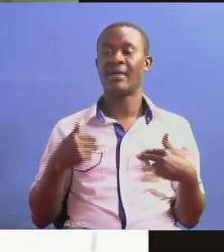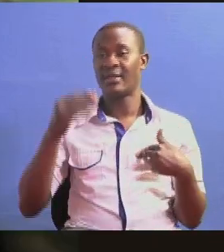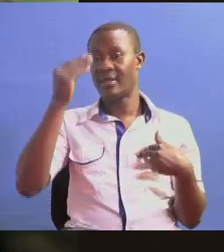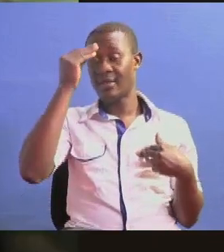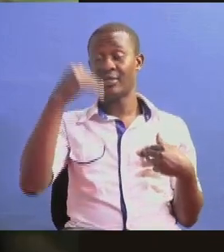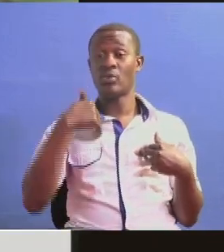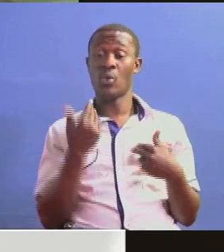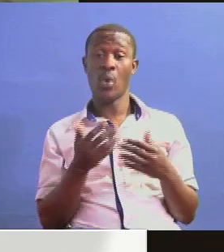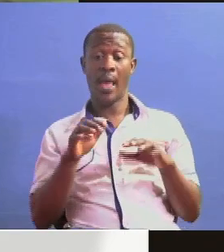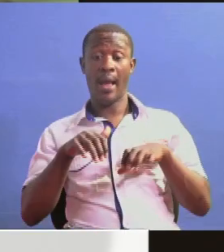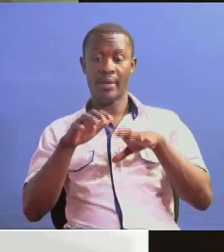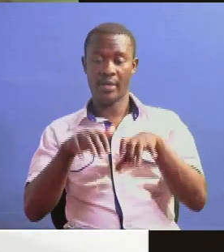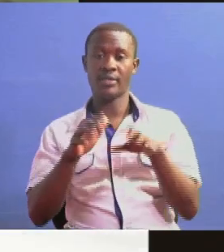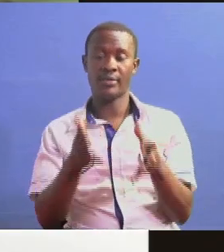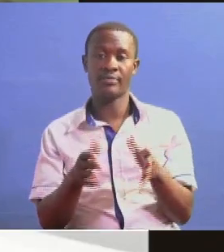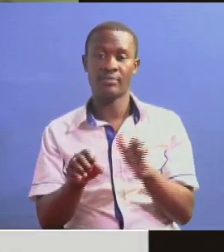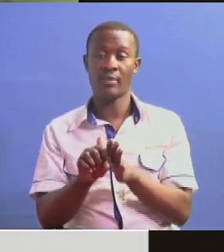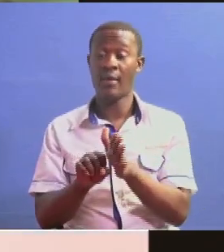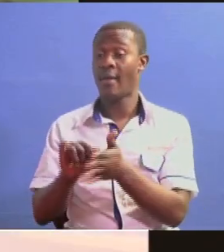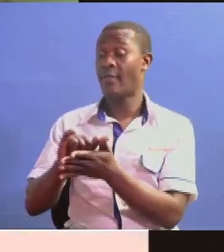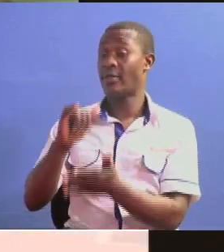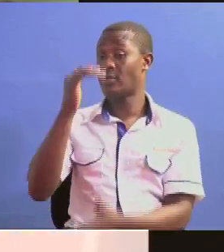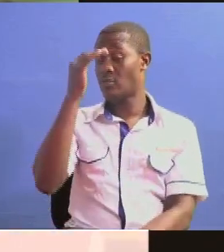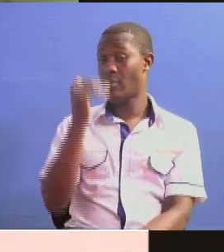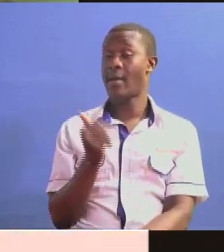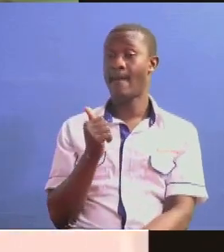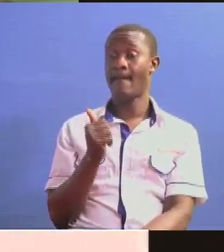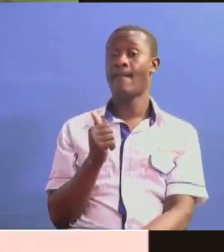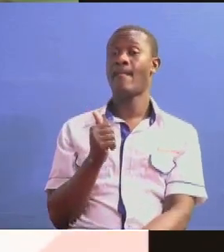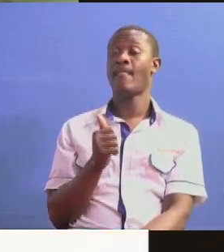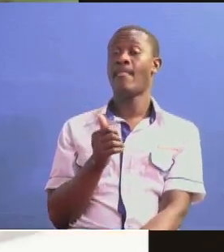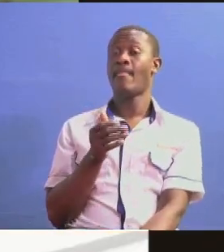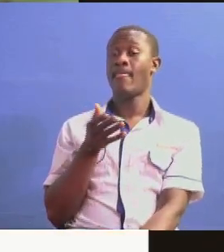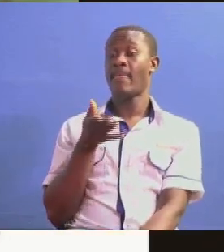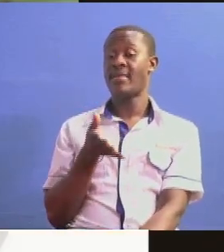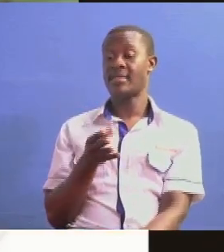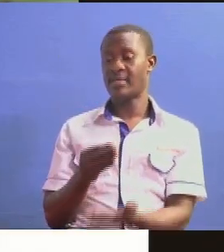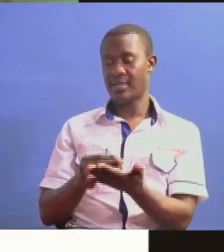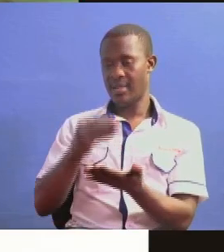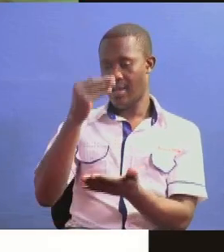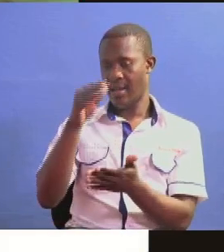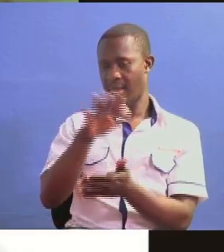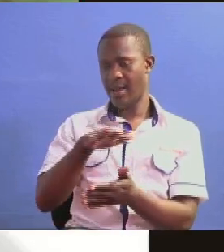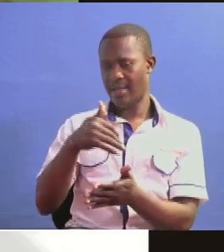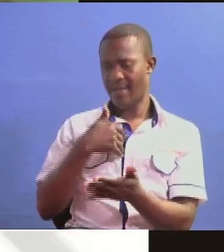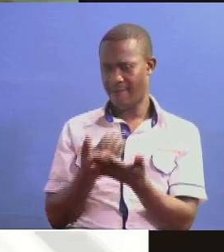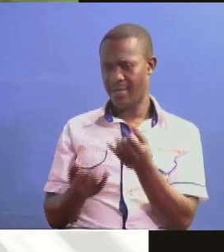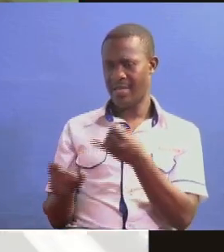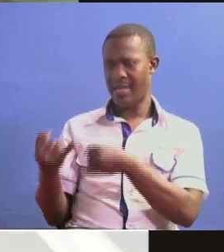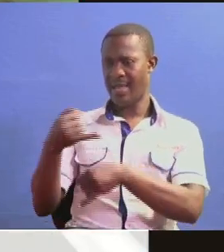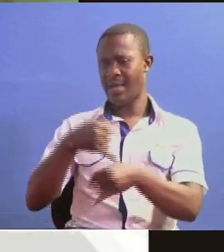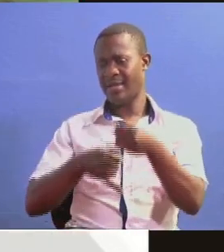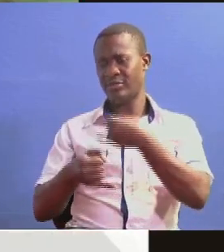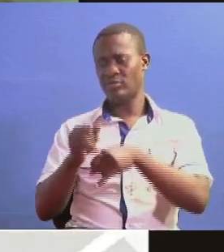or agriculture, and therefore that is why these learning areas have been integrated, reducing